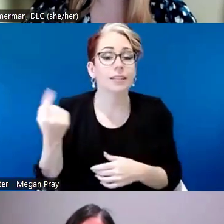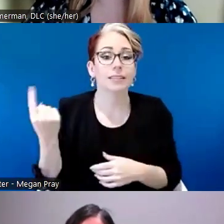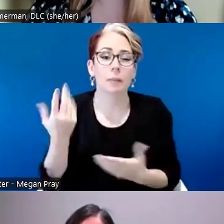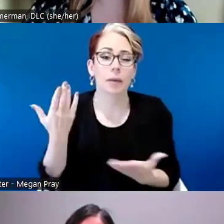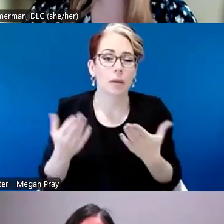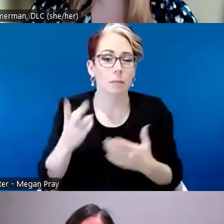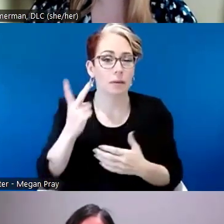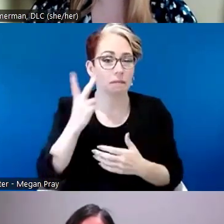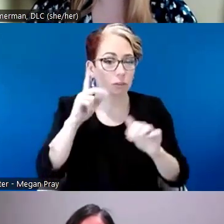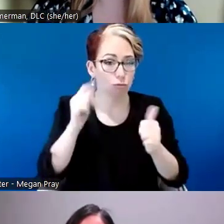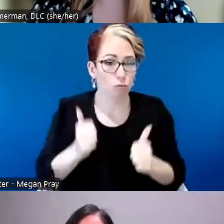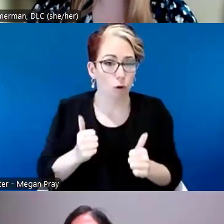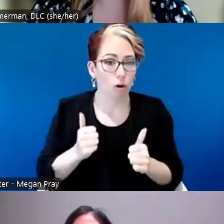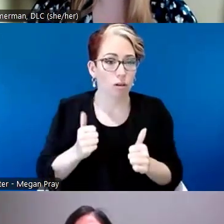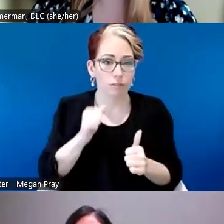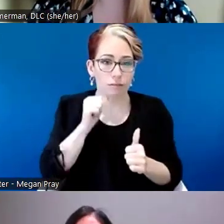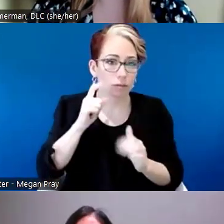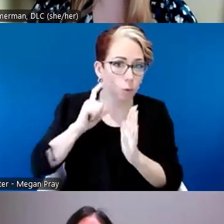barriers set up around them.